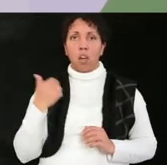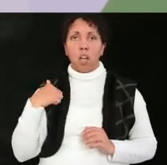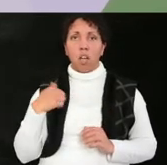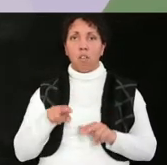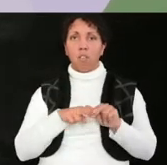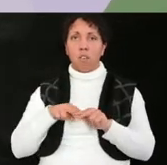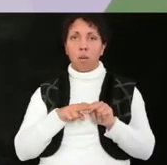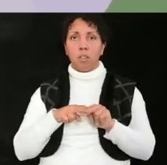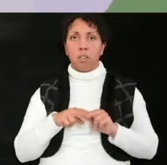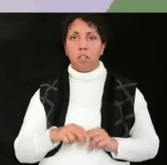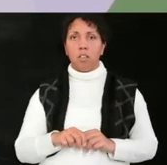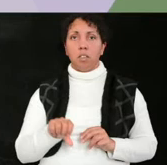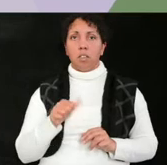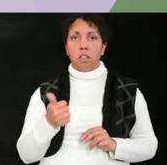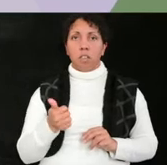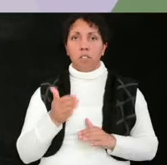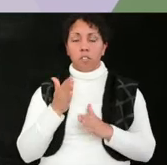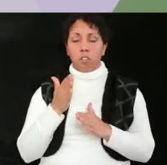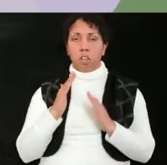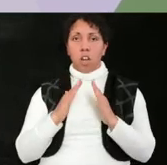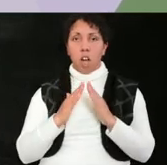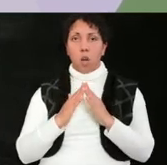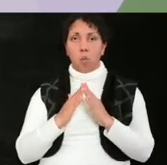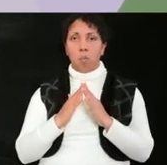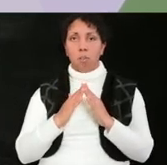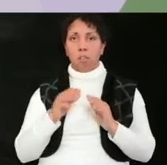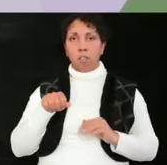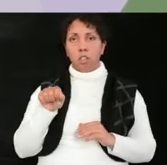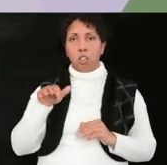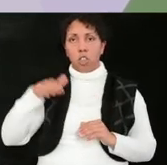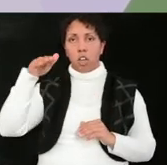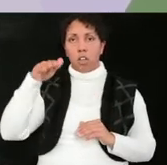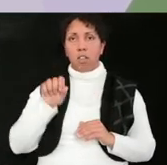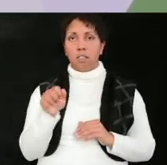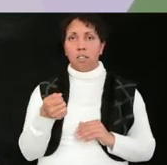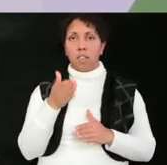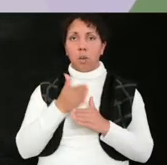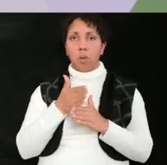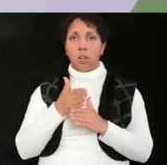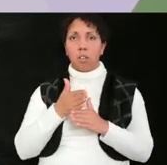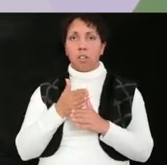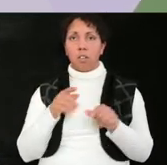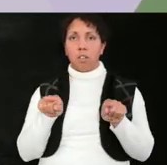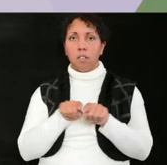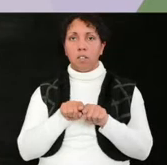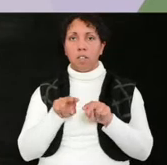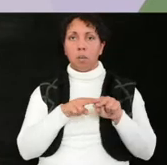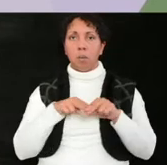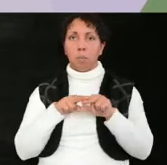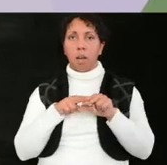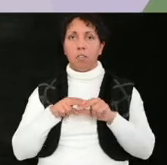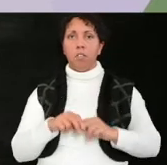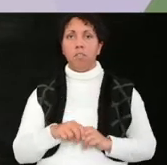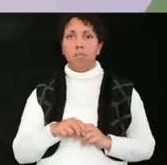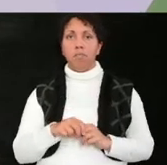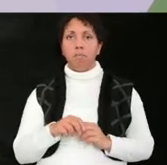family. Every child who lives in a children's home has a key worker. I do some things a parent would do,